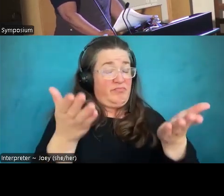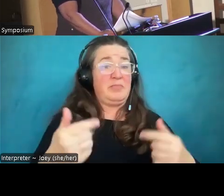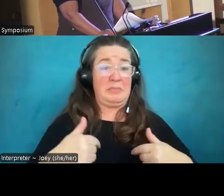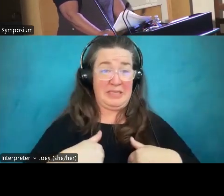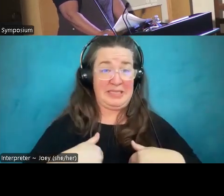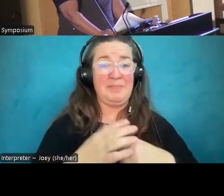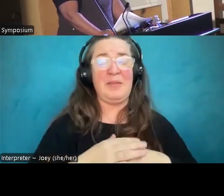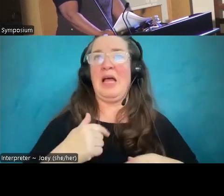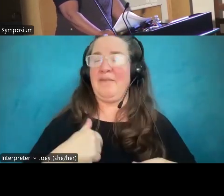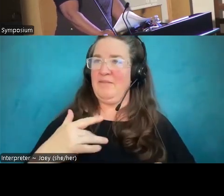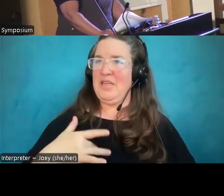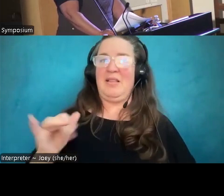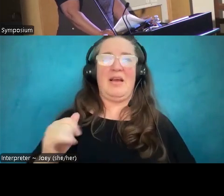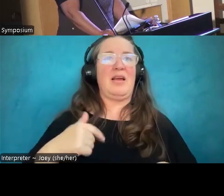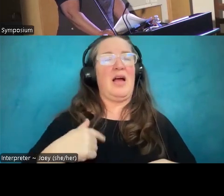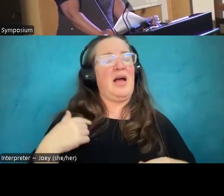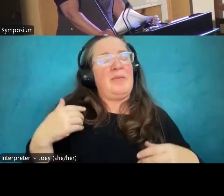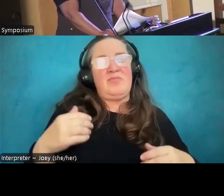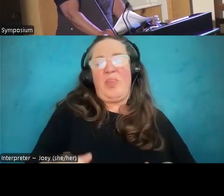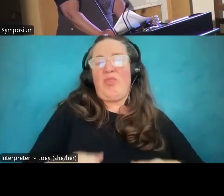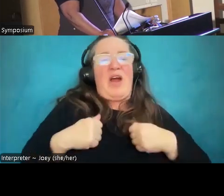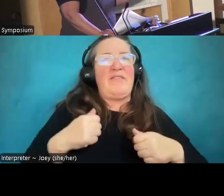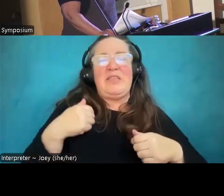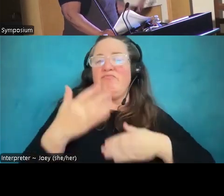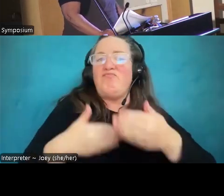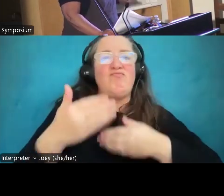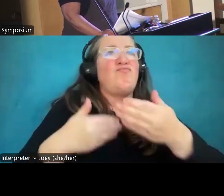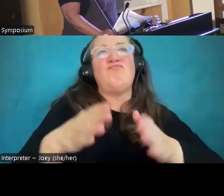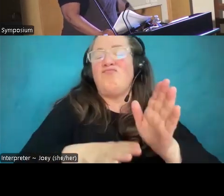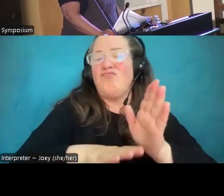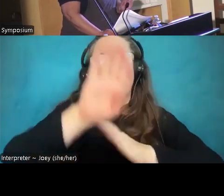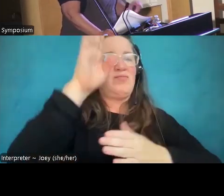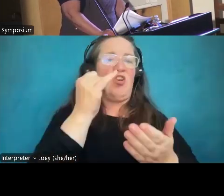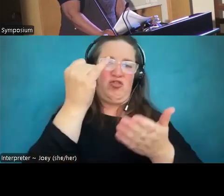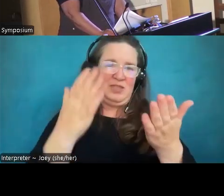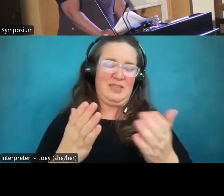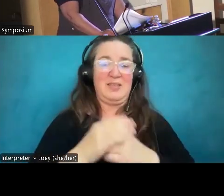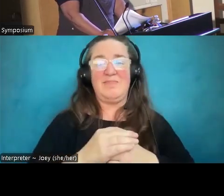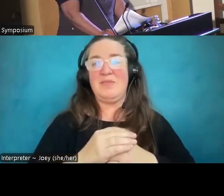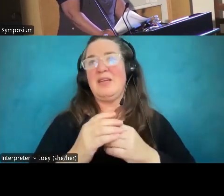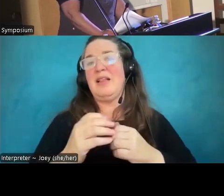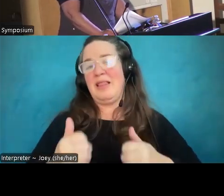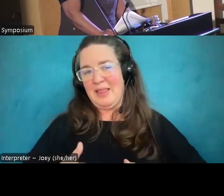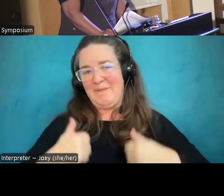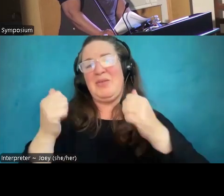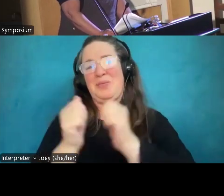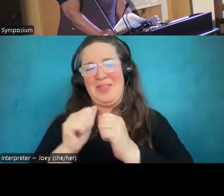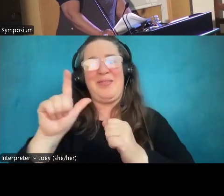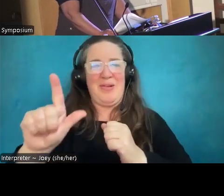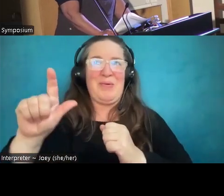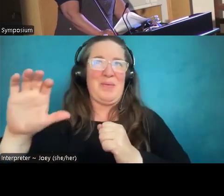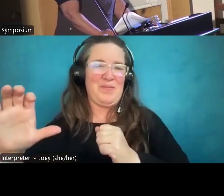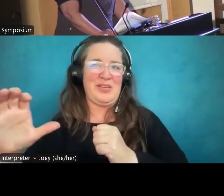am a thriving artist that is living with long COVID. Long COVID is just a part of my experience, my